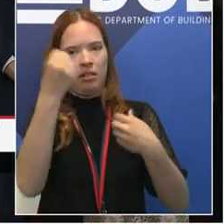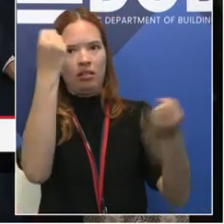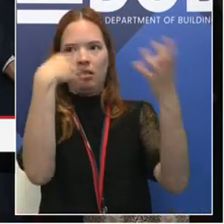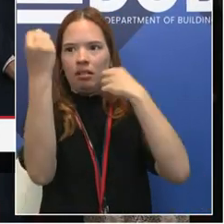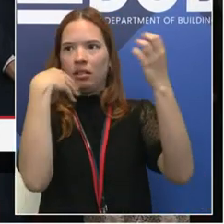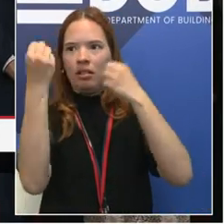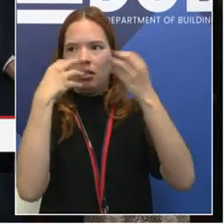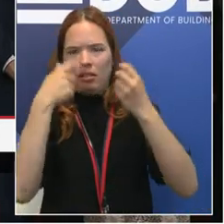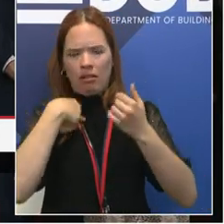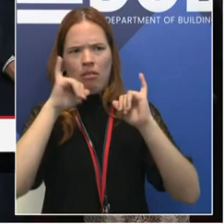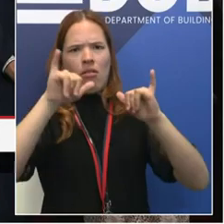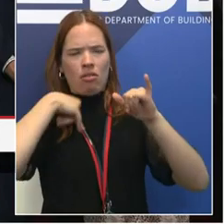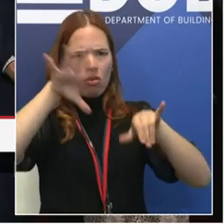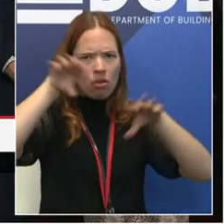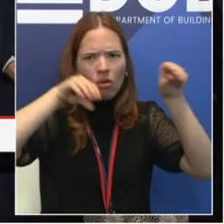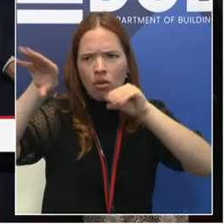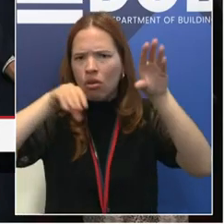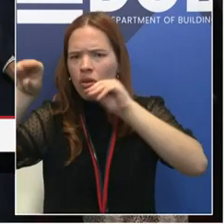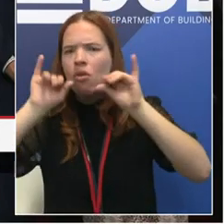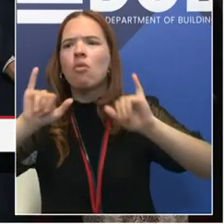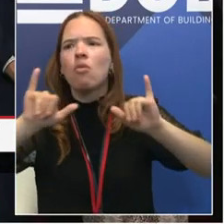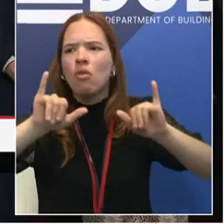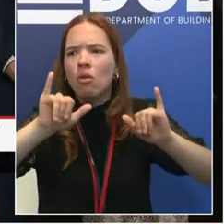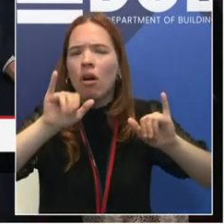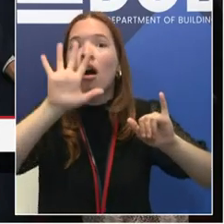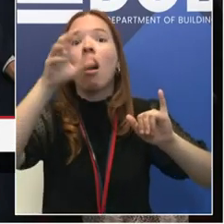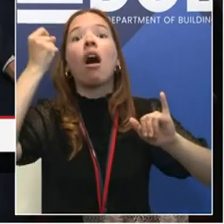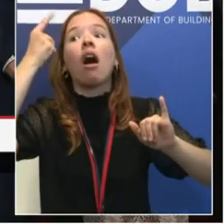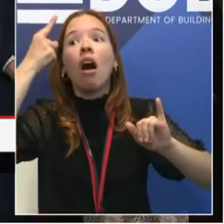you know, one thing is, you know, I'm a firm believer in